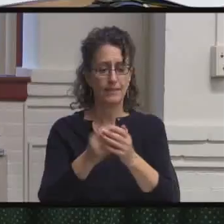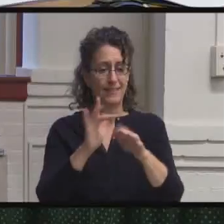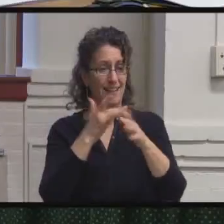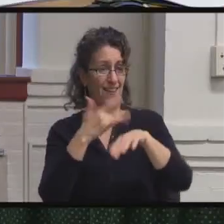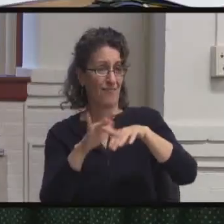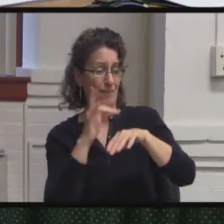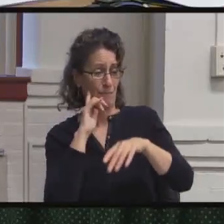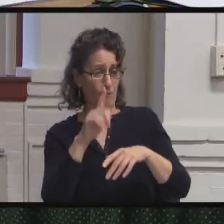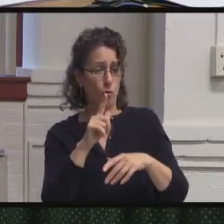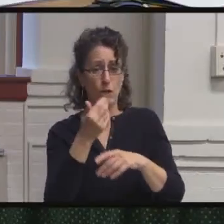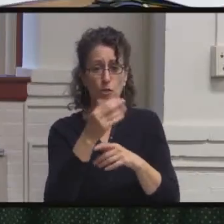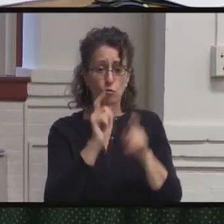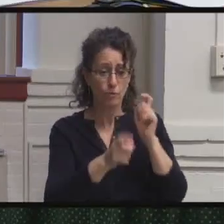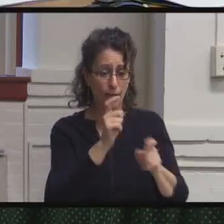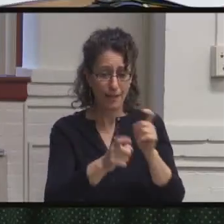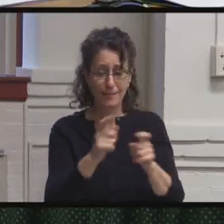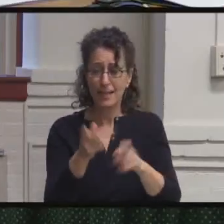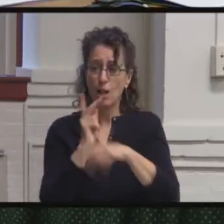loans,